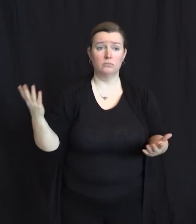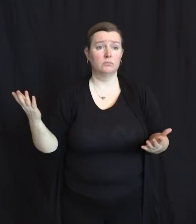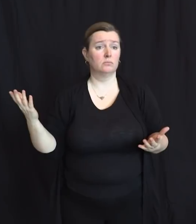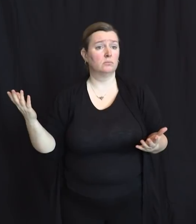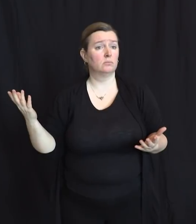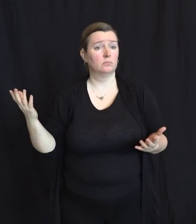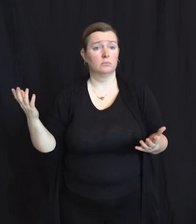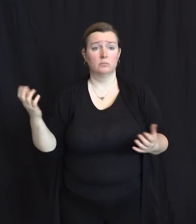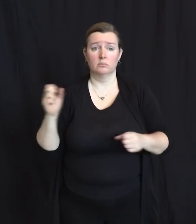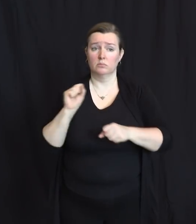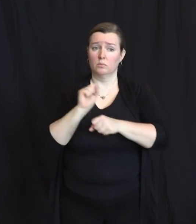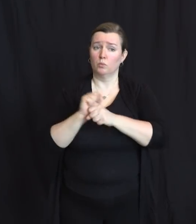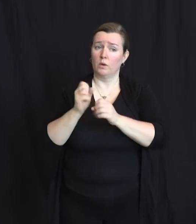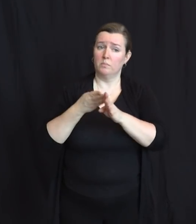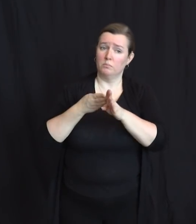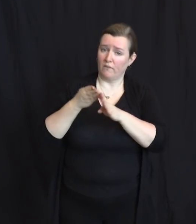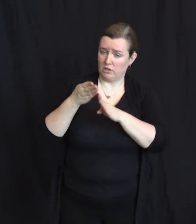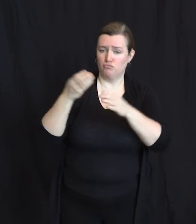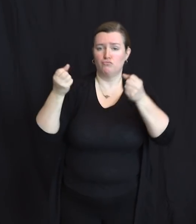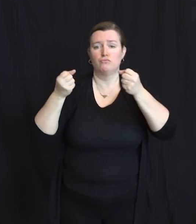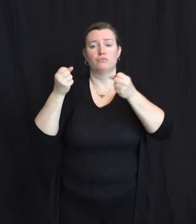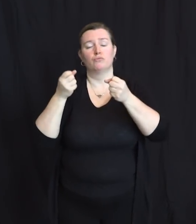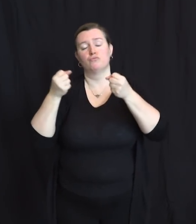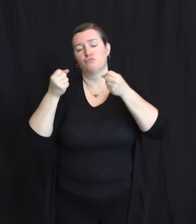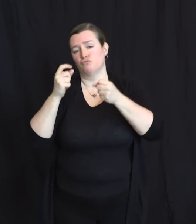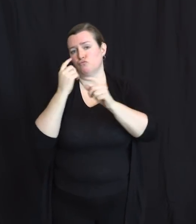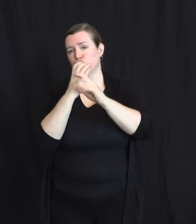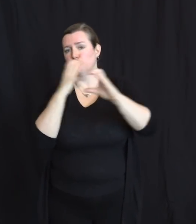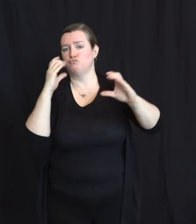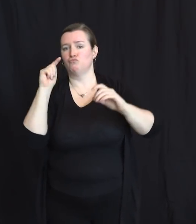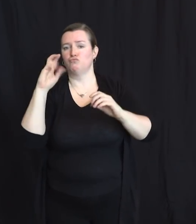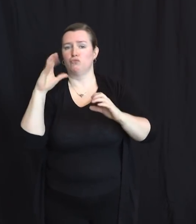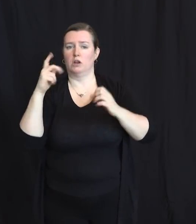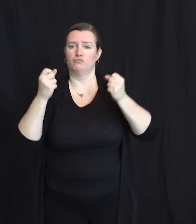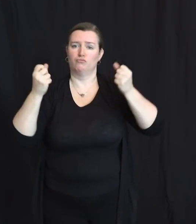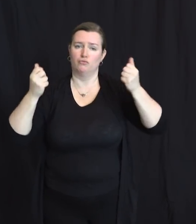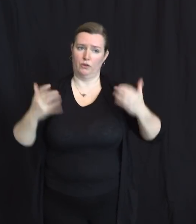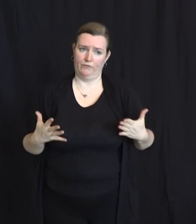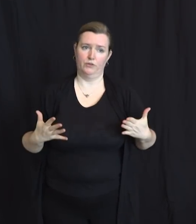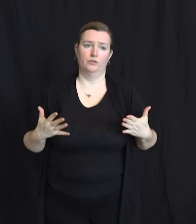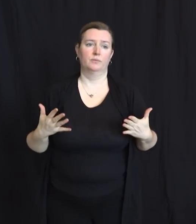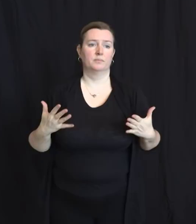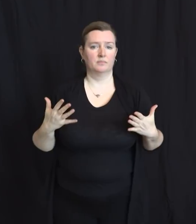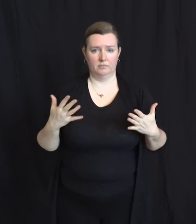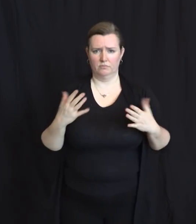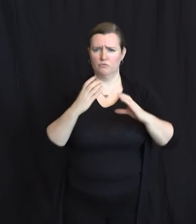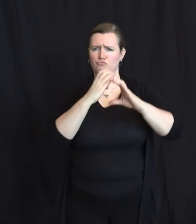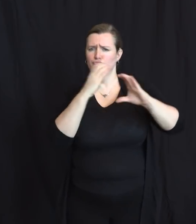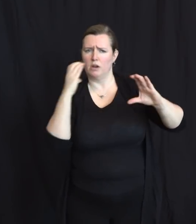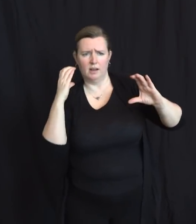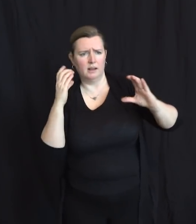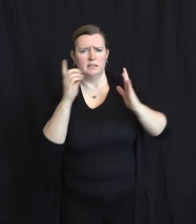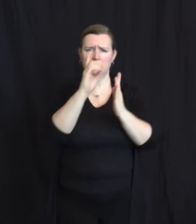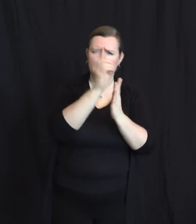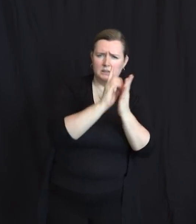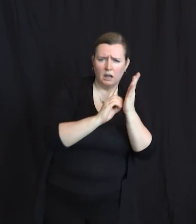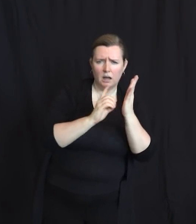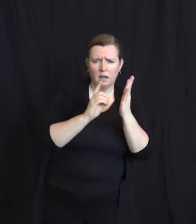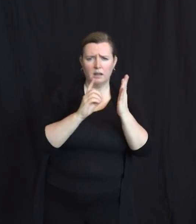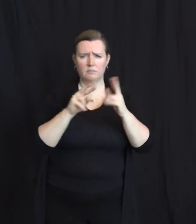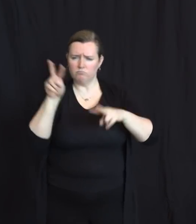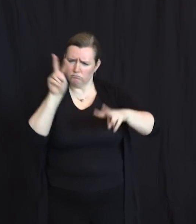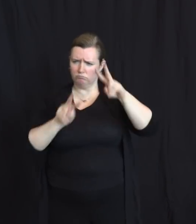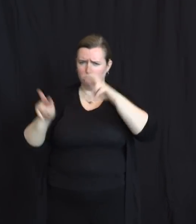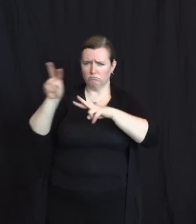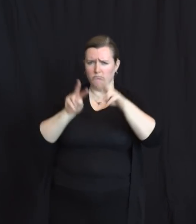interest in following the changes being made in fire truck and emergency equipment designs and builds. He was